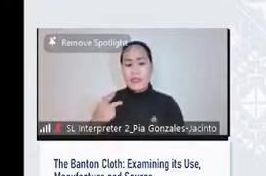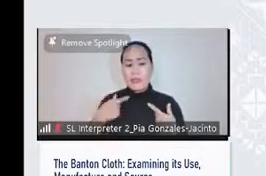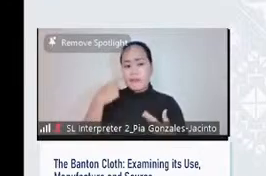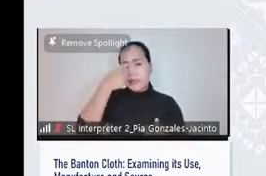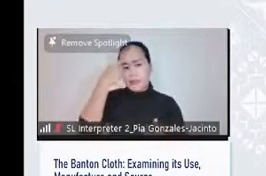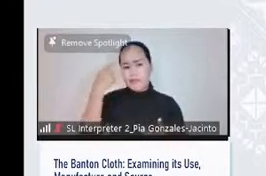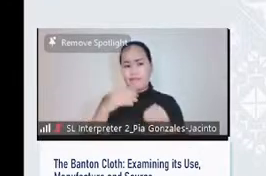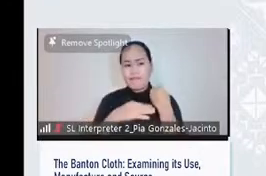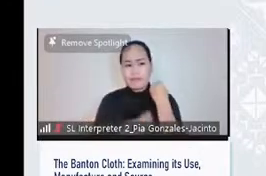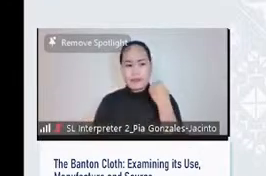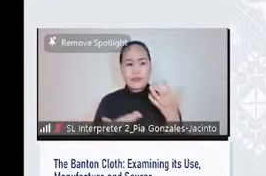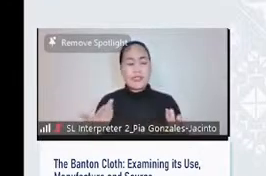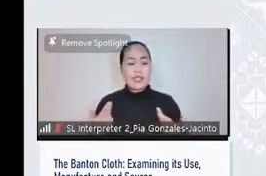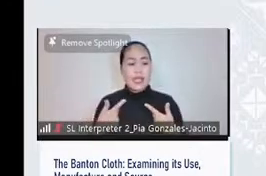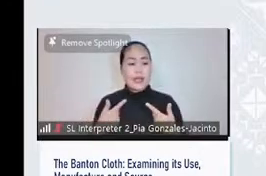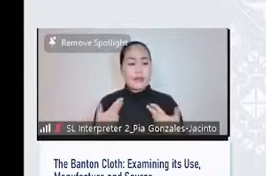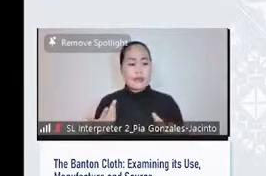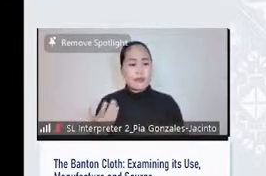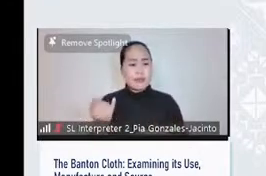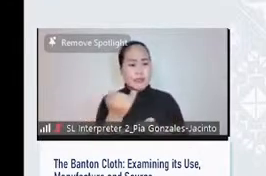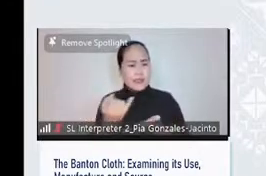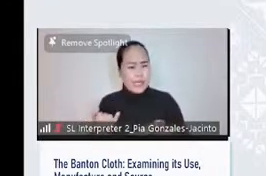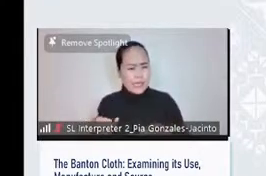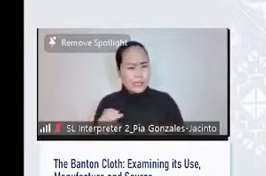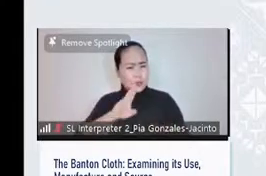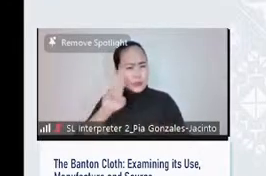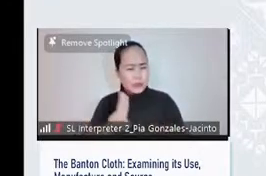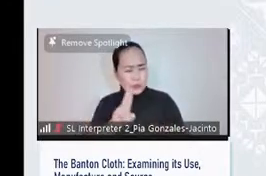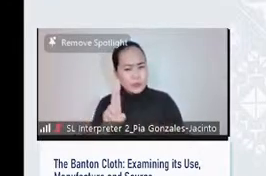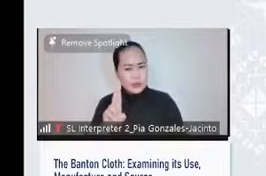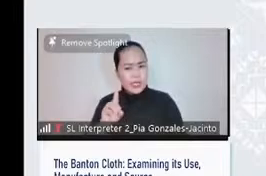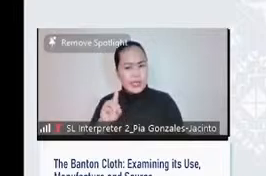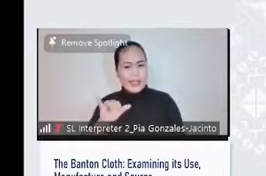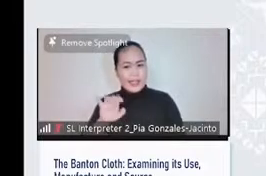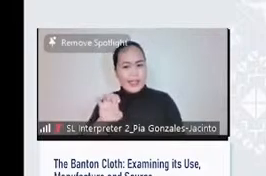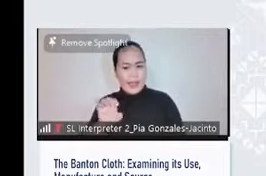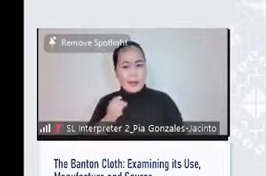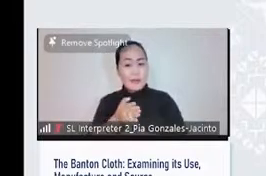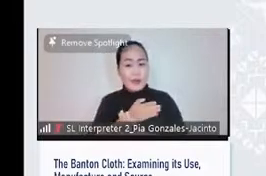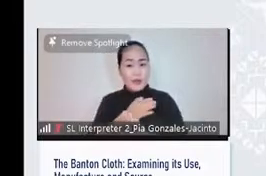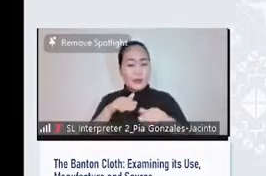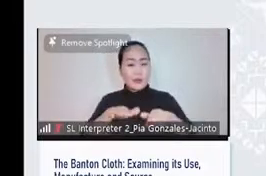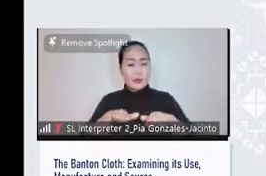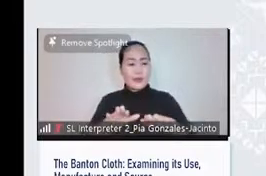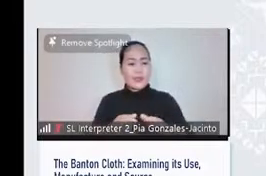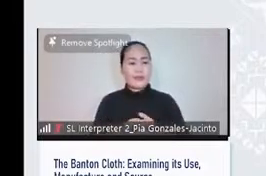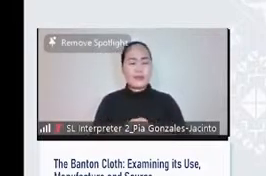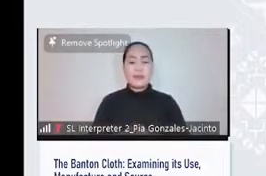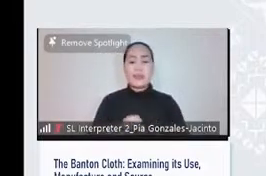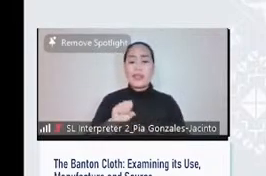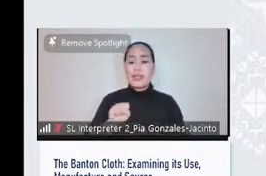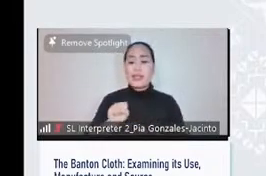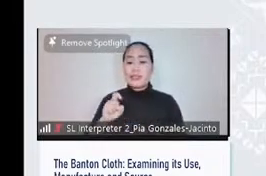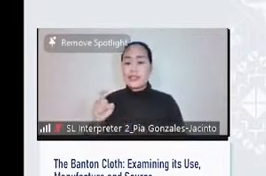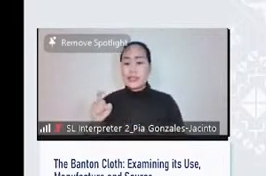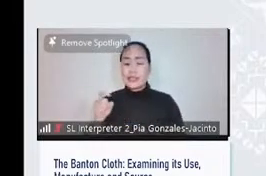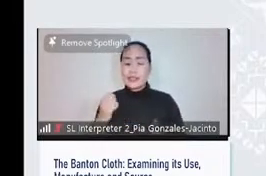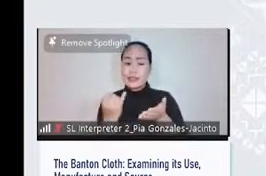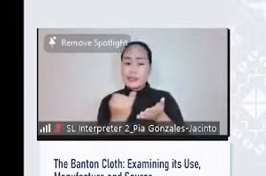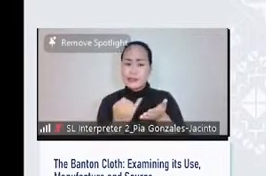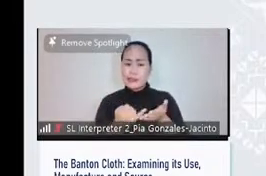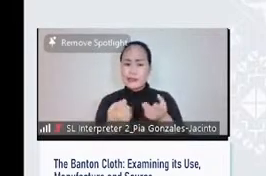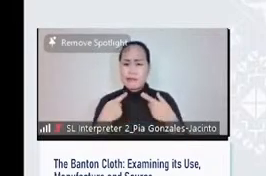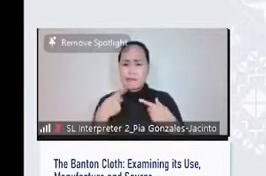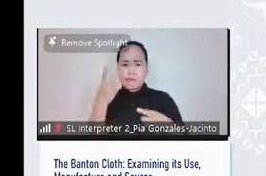were applied through resist dyeing before weaving. The S and X designs were also observed on the